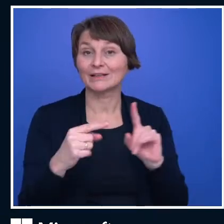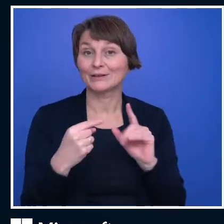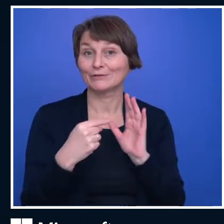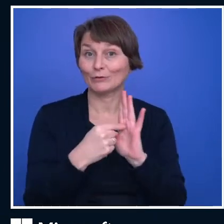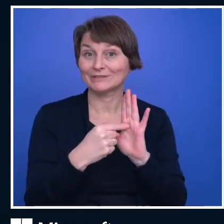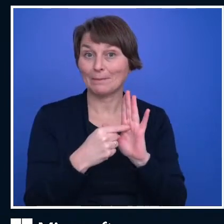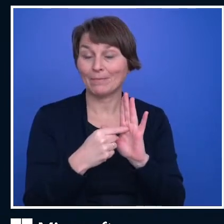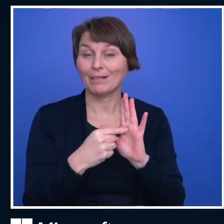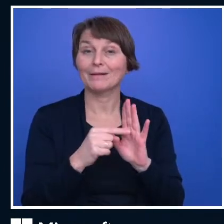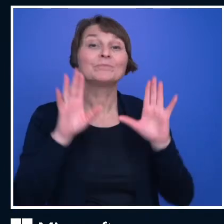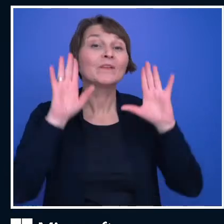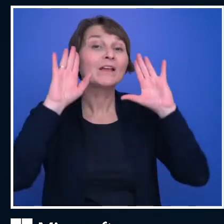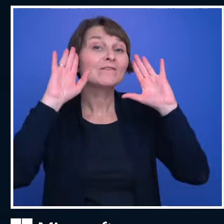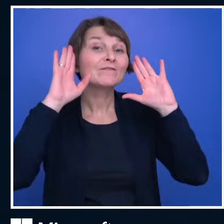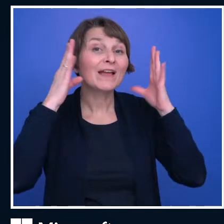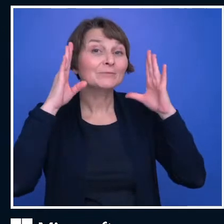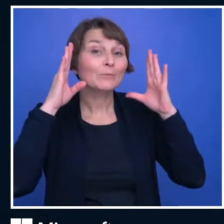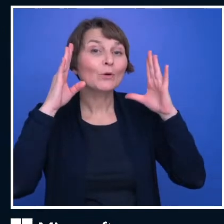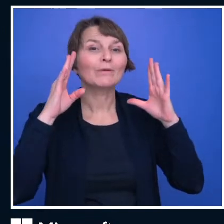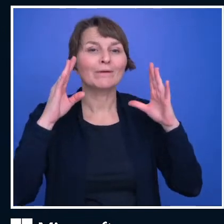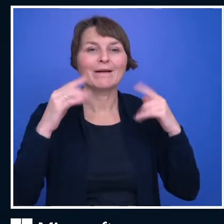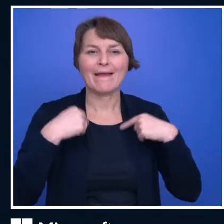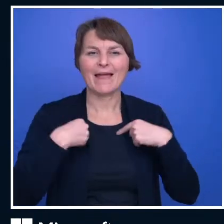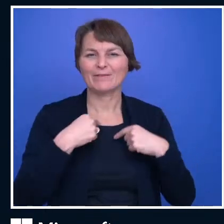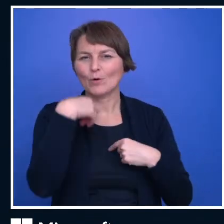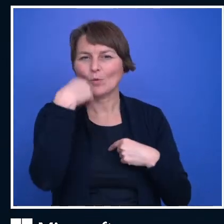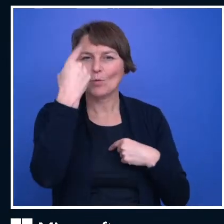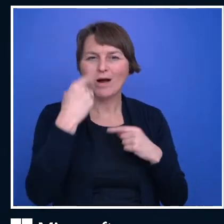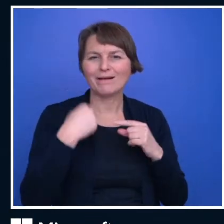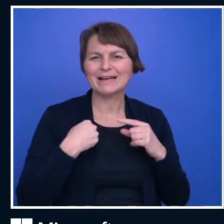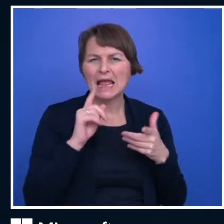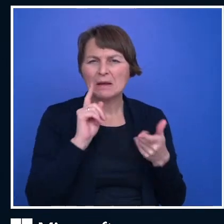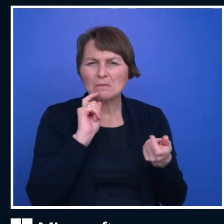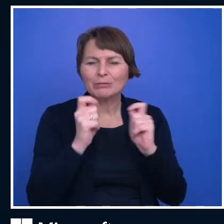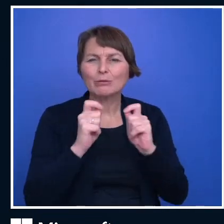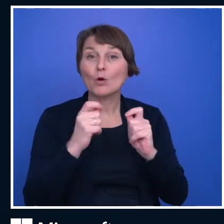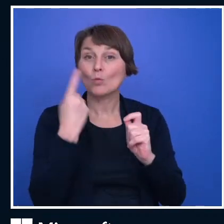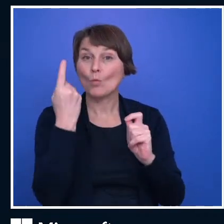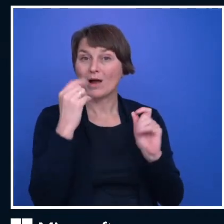showed up on the news feeds of 600,000 users for a week.